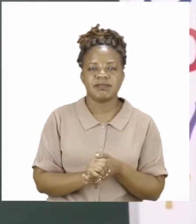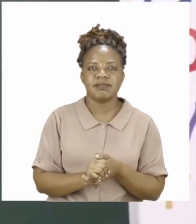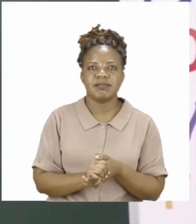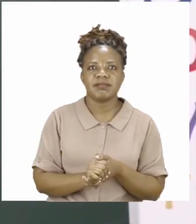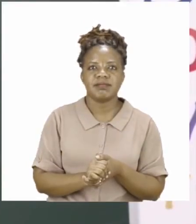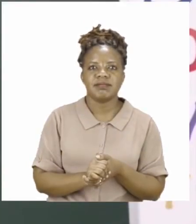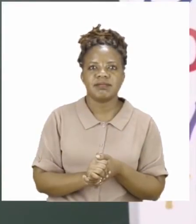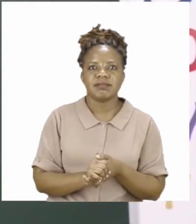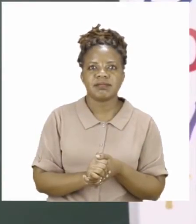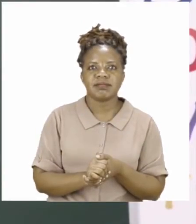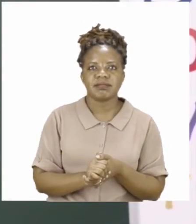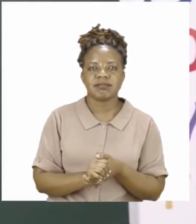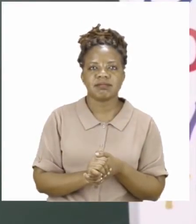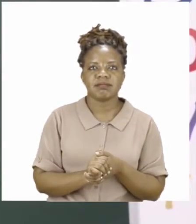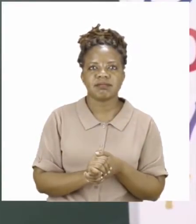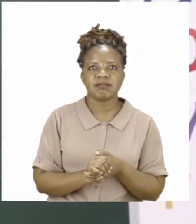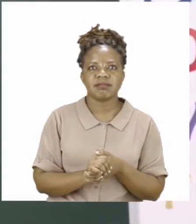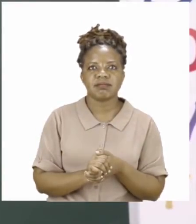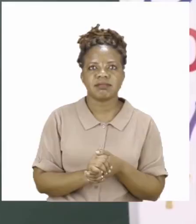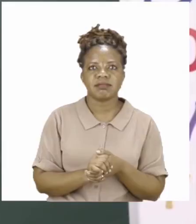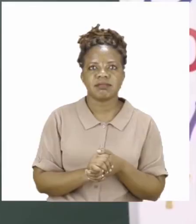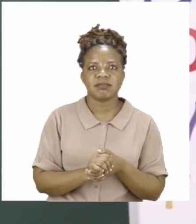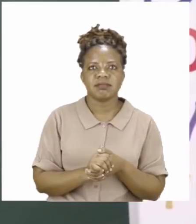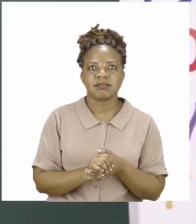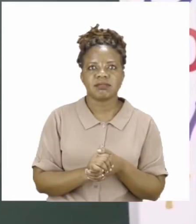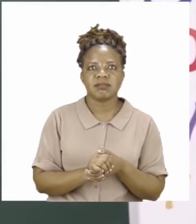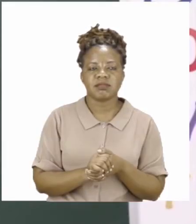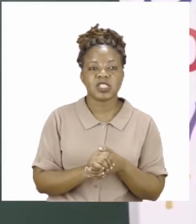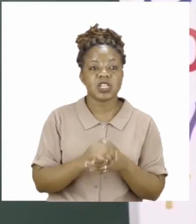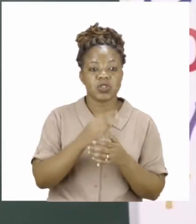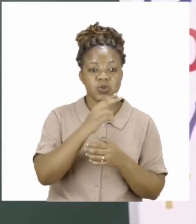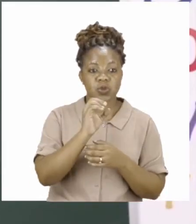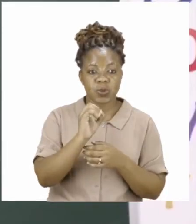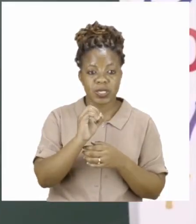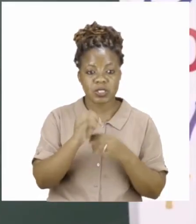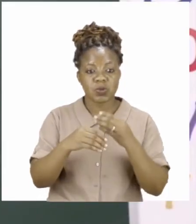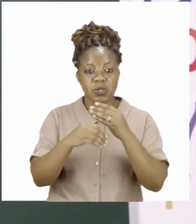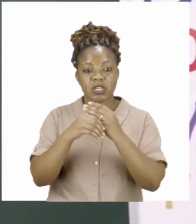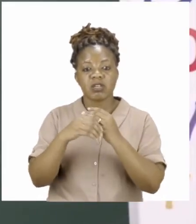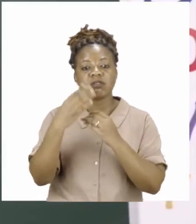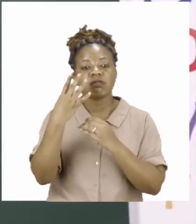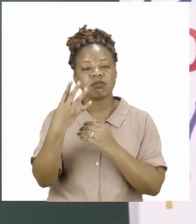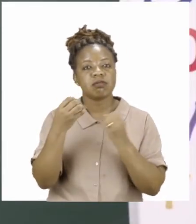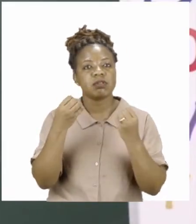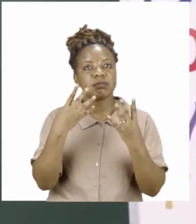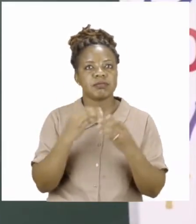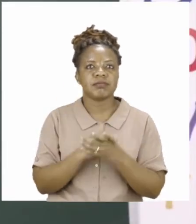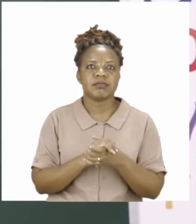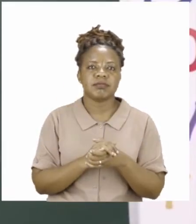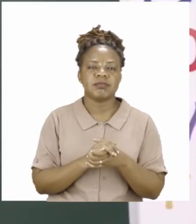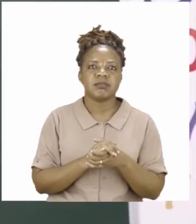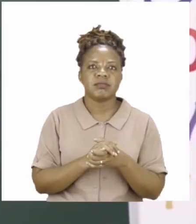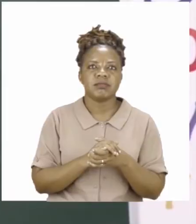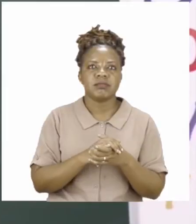car. So, we are starting with 20, which means that 20 is already on the page, and we're moving